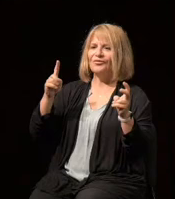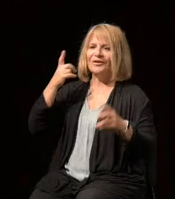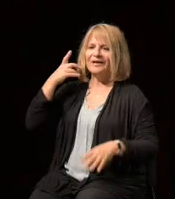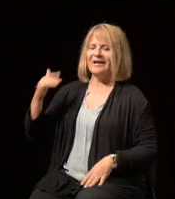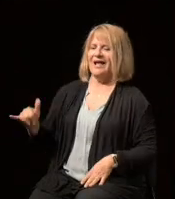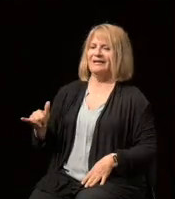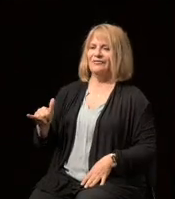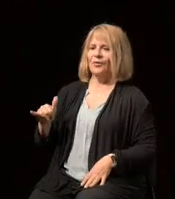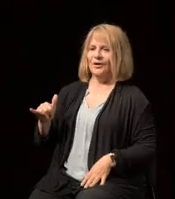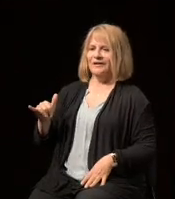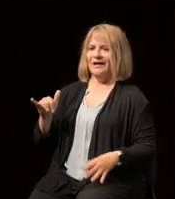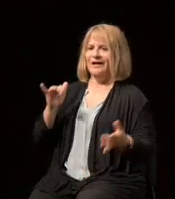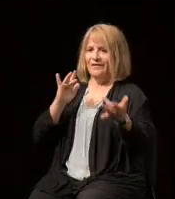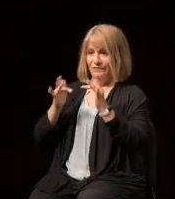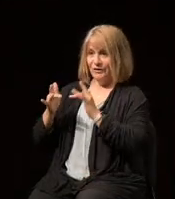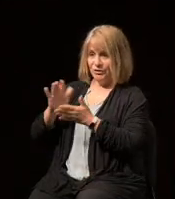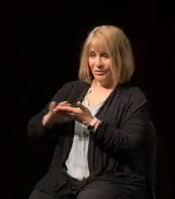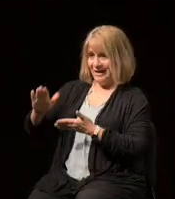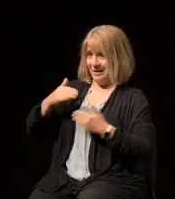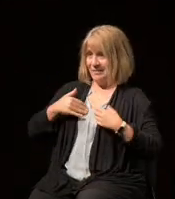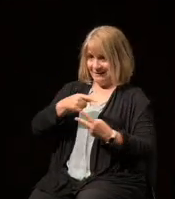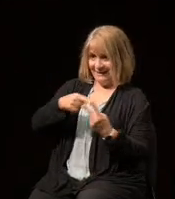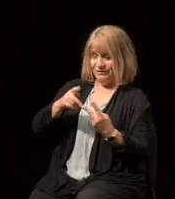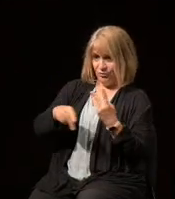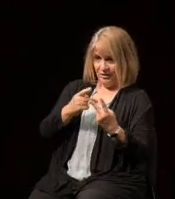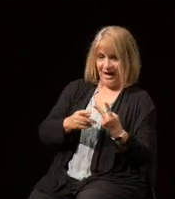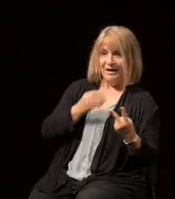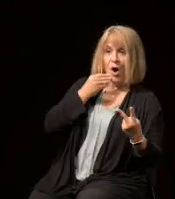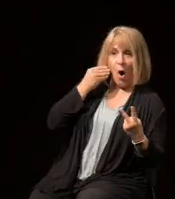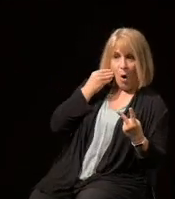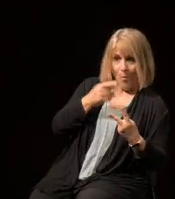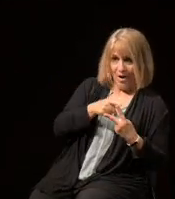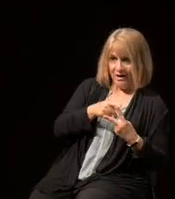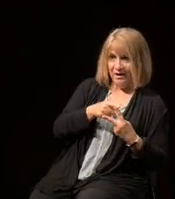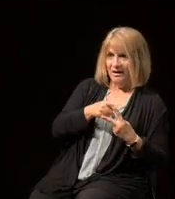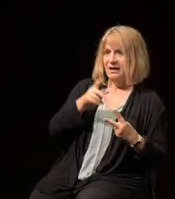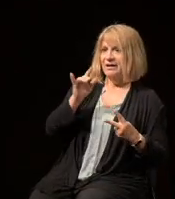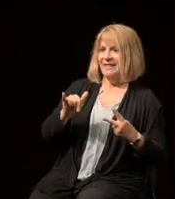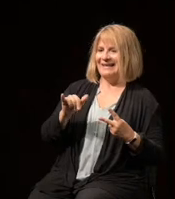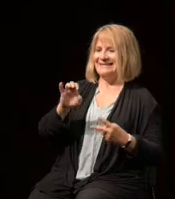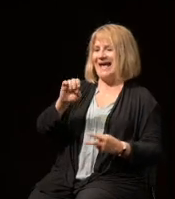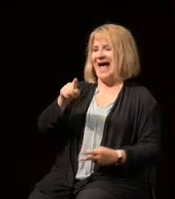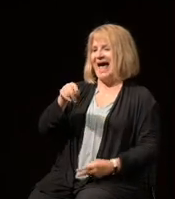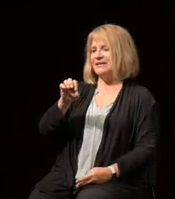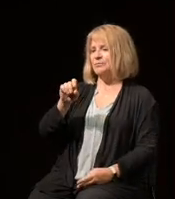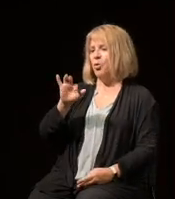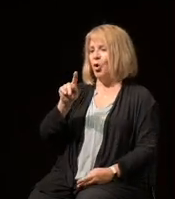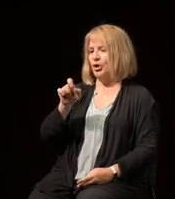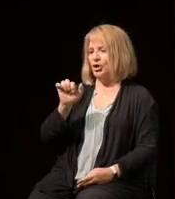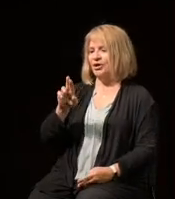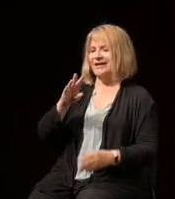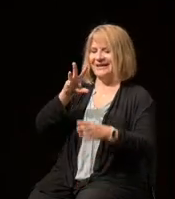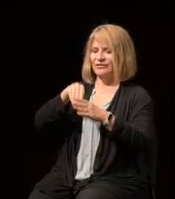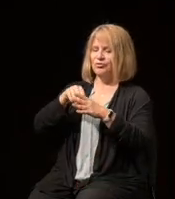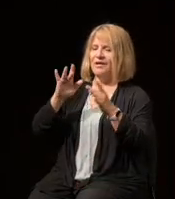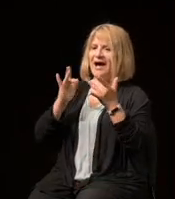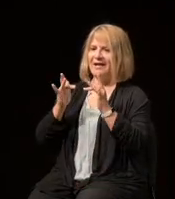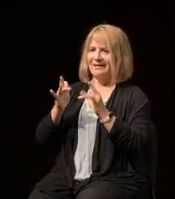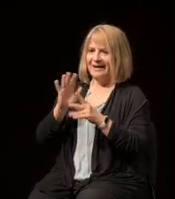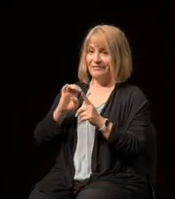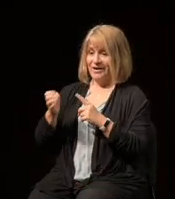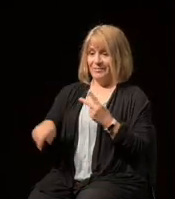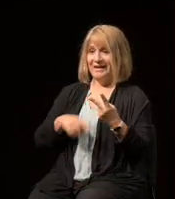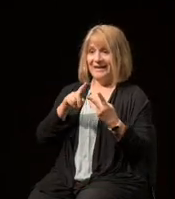Virtual Campus has two types of colleges, home colleges, which are exporters into the online environment, and